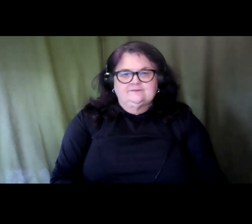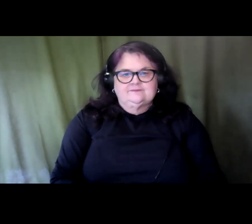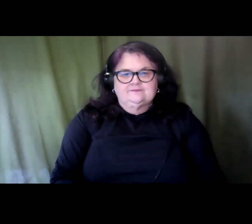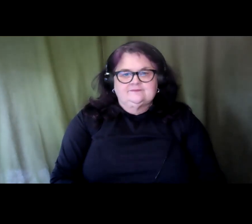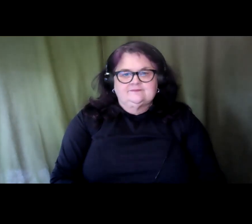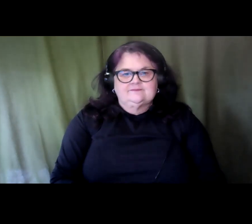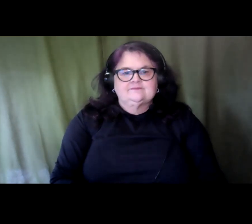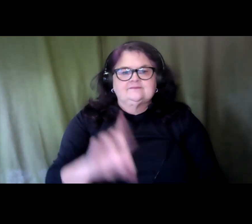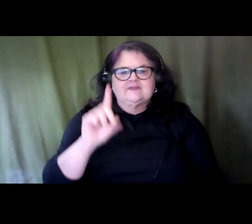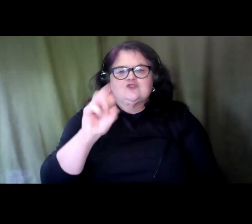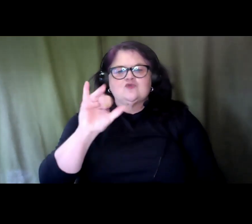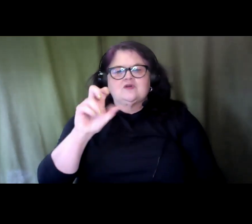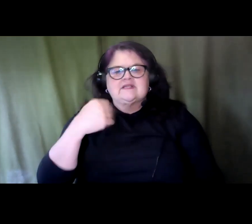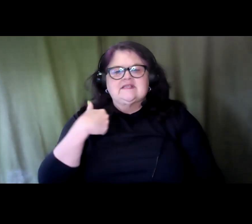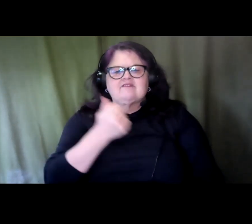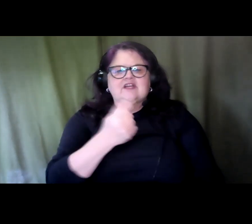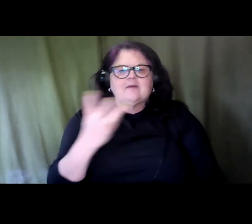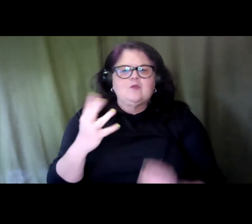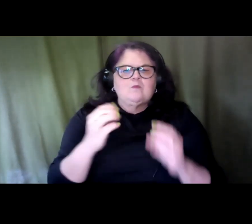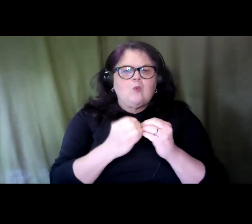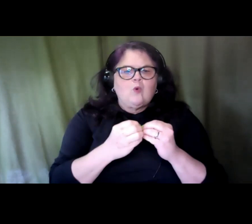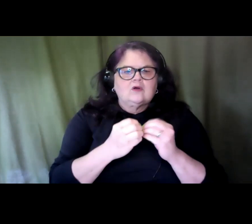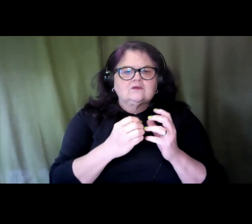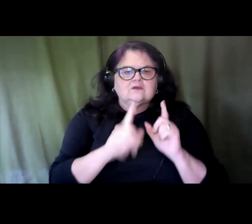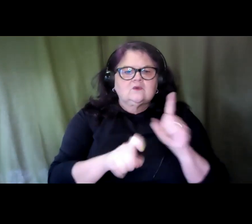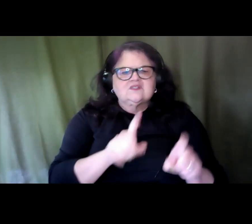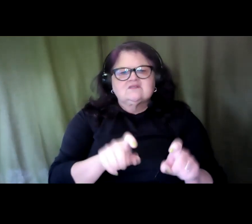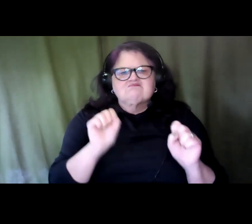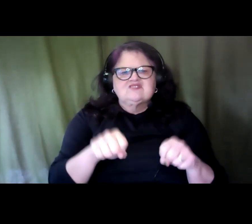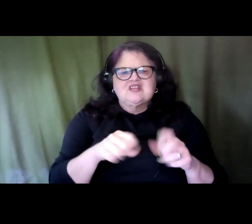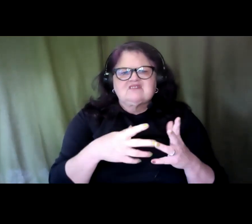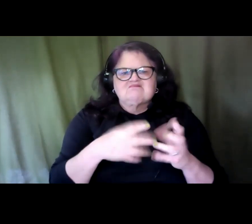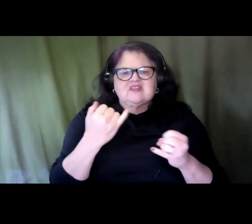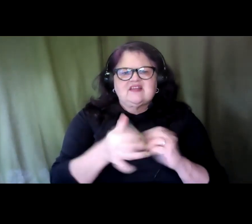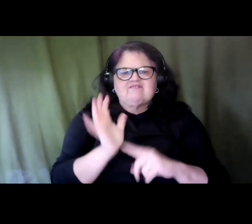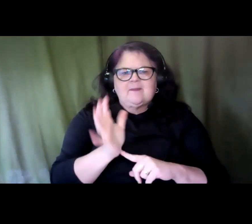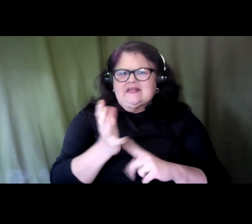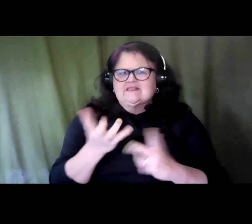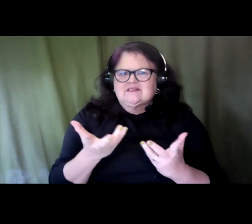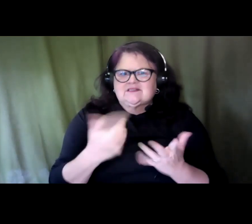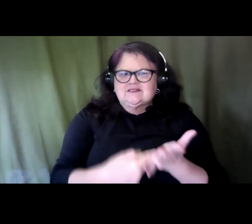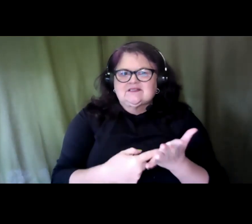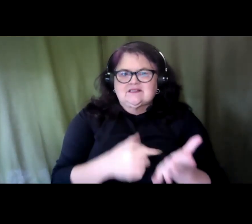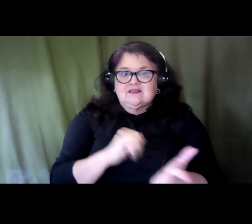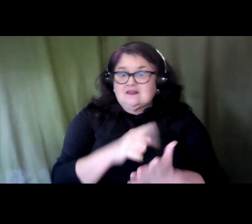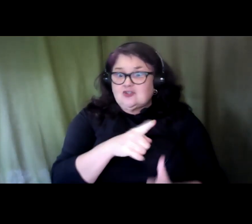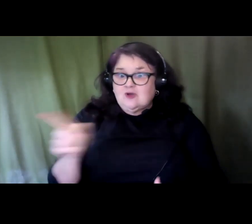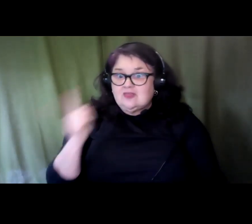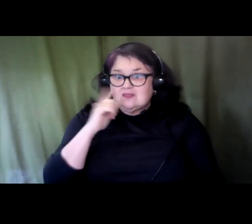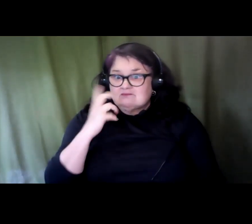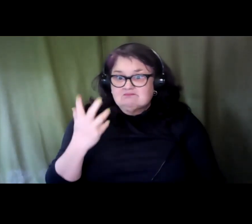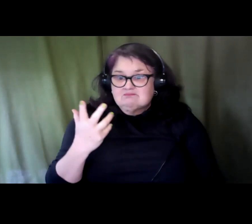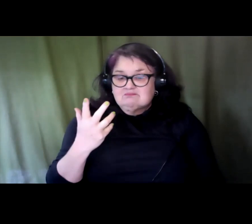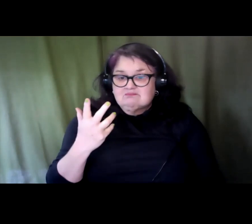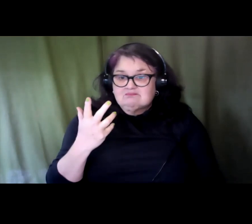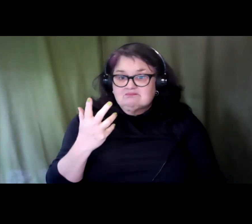We have a couple more questions that we can spend just the last 5 minutes on. What do you all think?